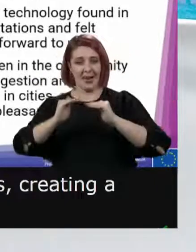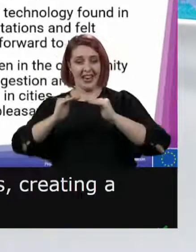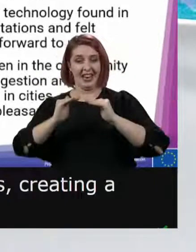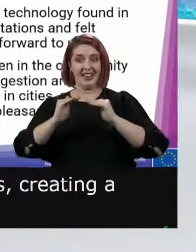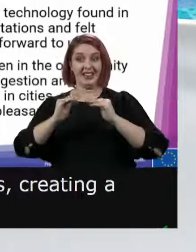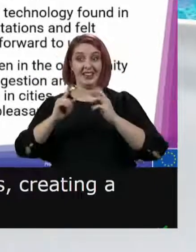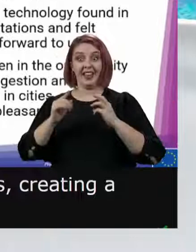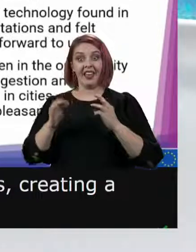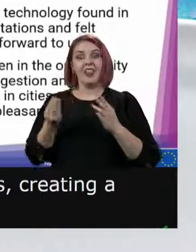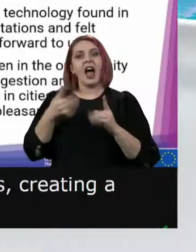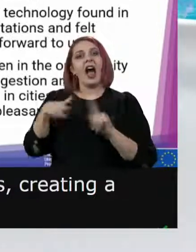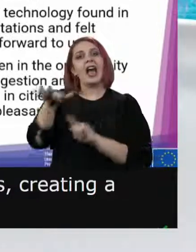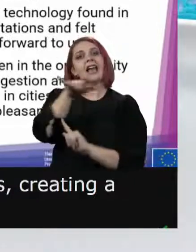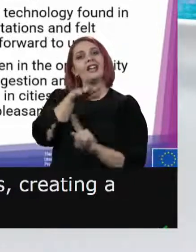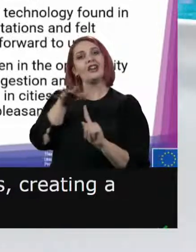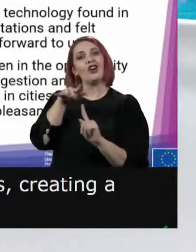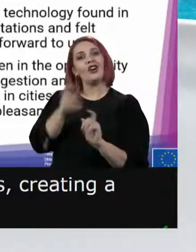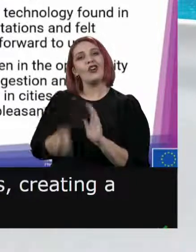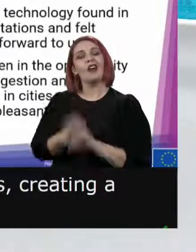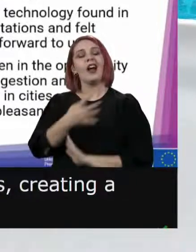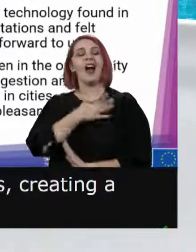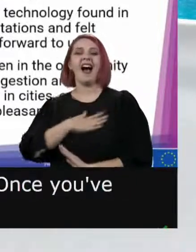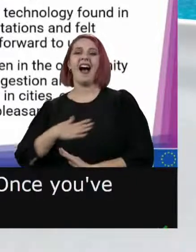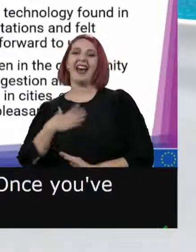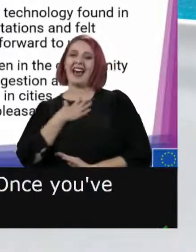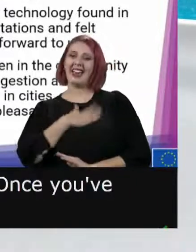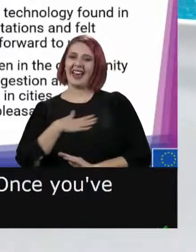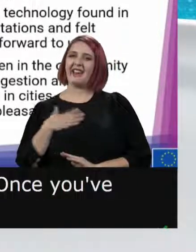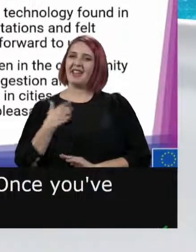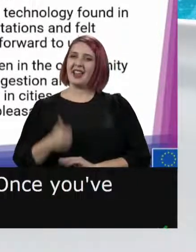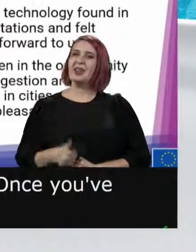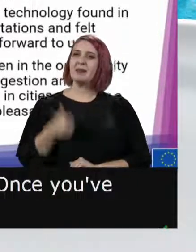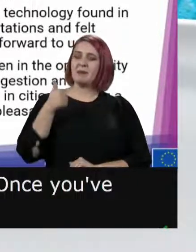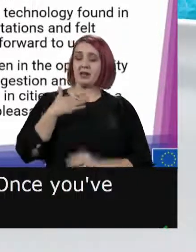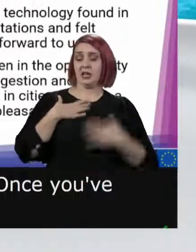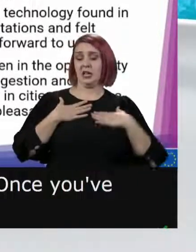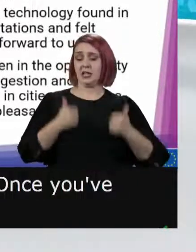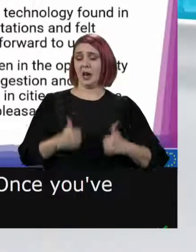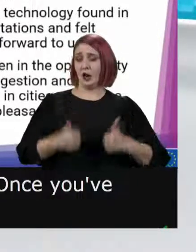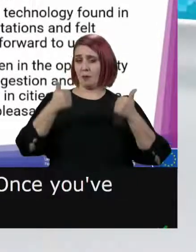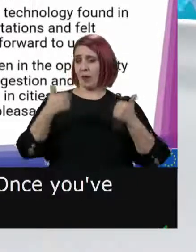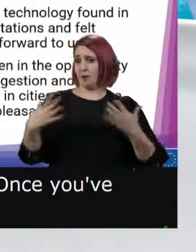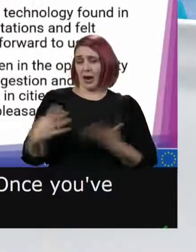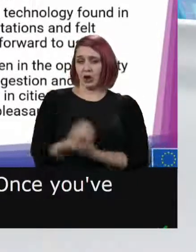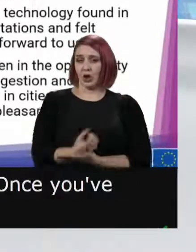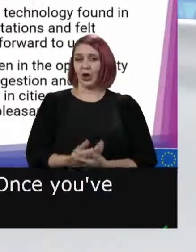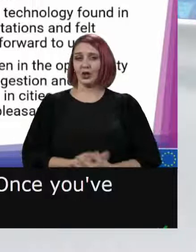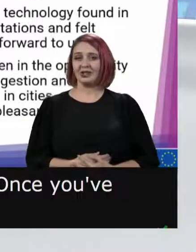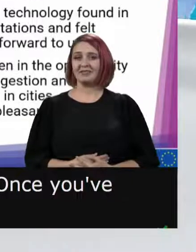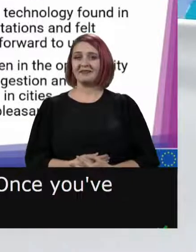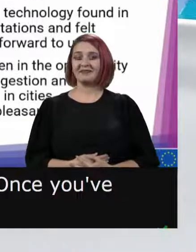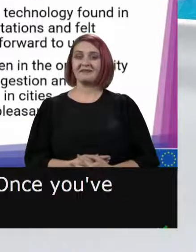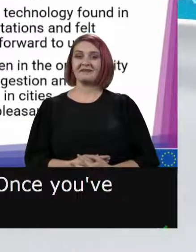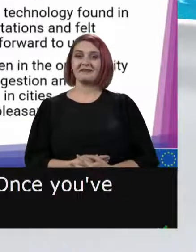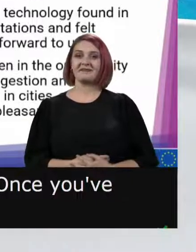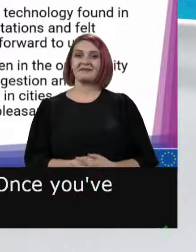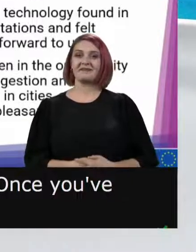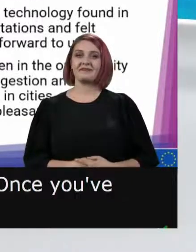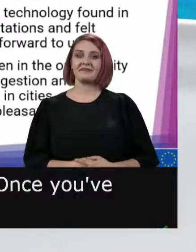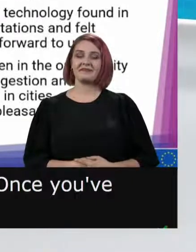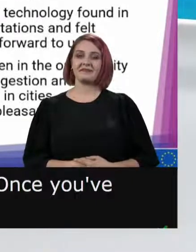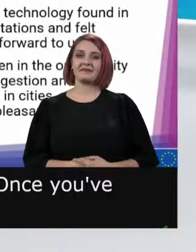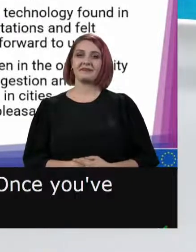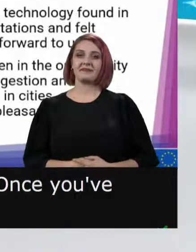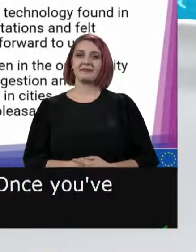Once you've stepped on and identified your route, the pathway, the mobile walkway takes you to where you want to